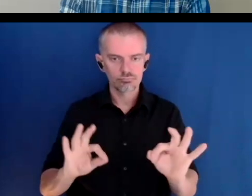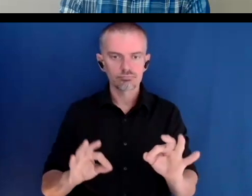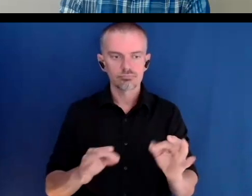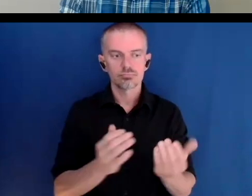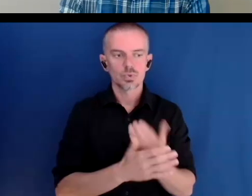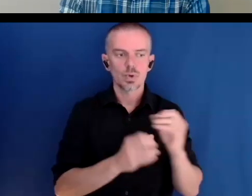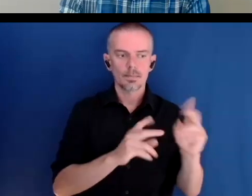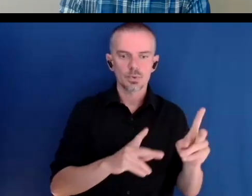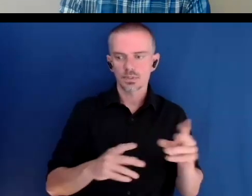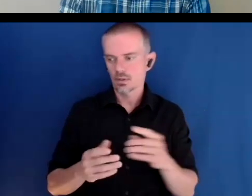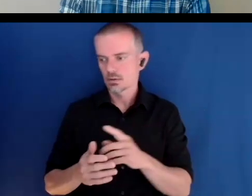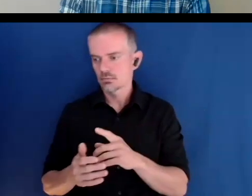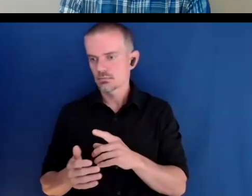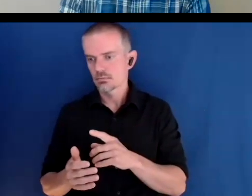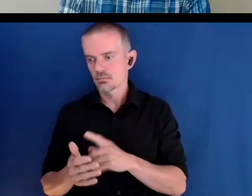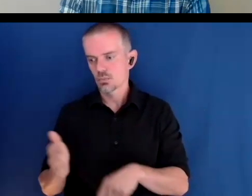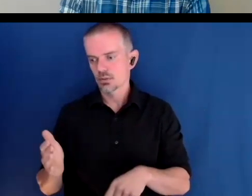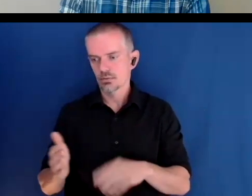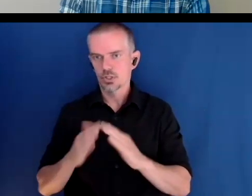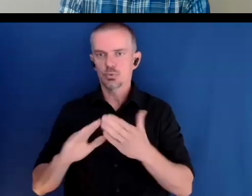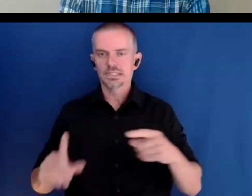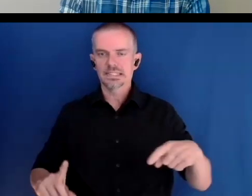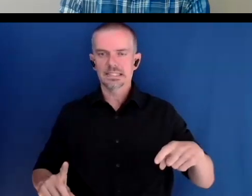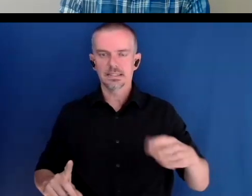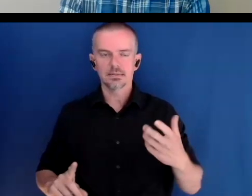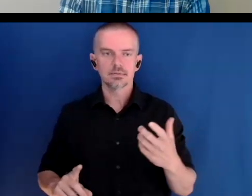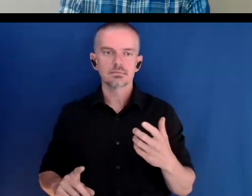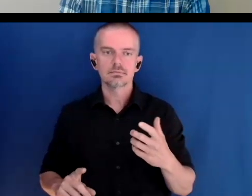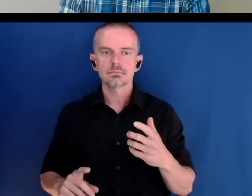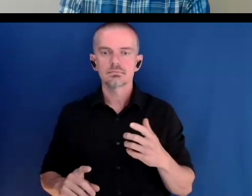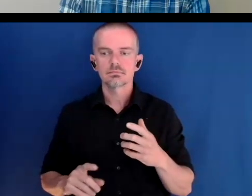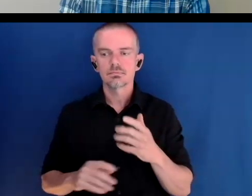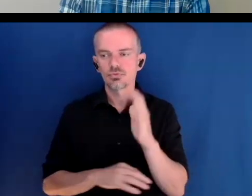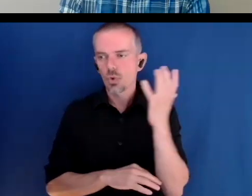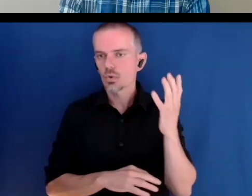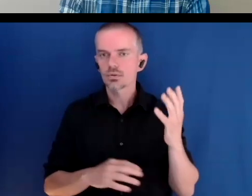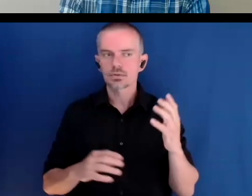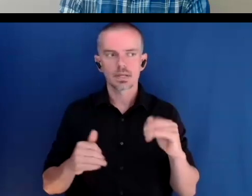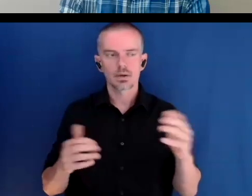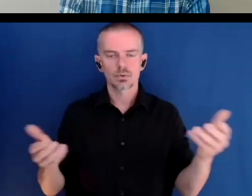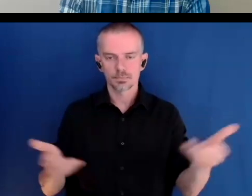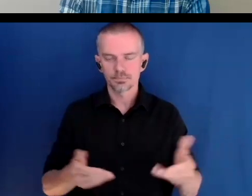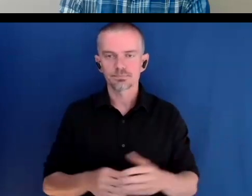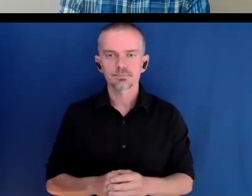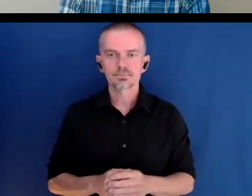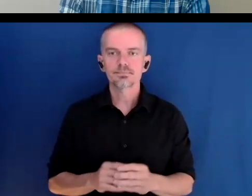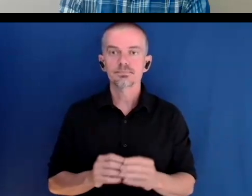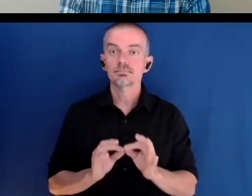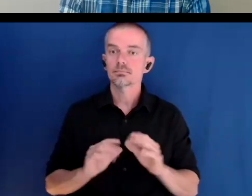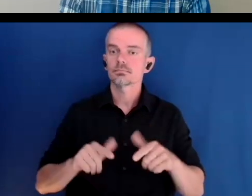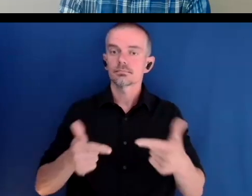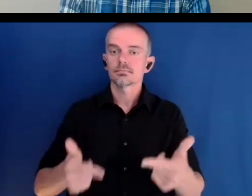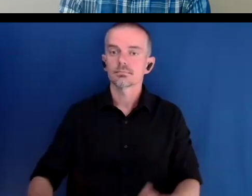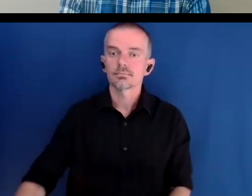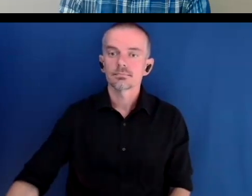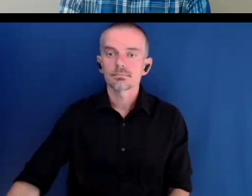existing conditions in our community and out there on the forest. And then once I understand